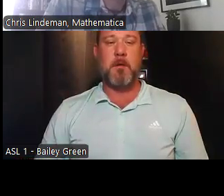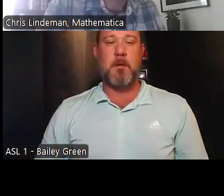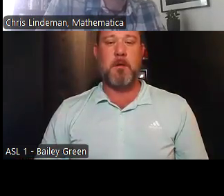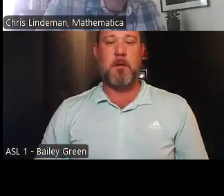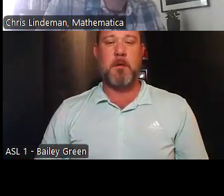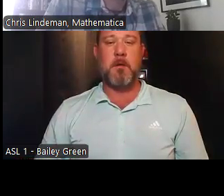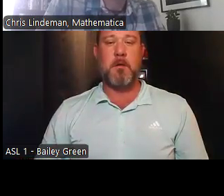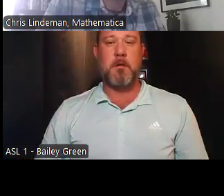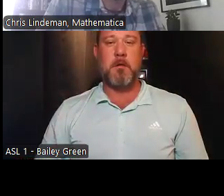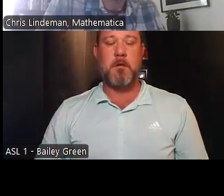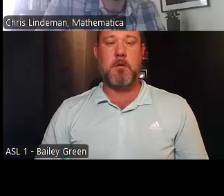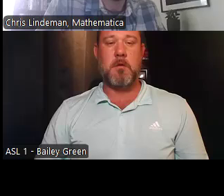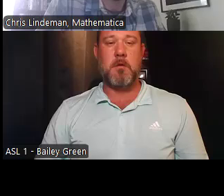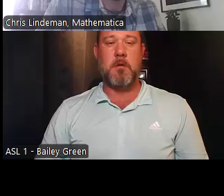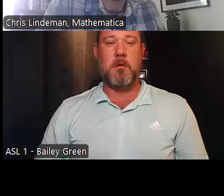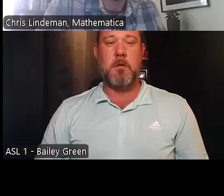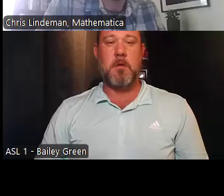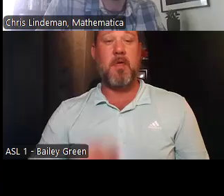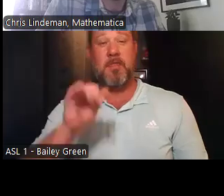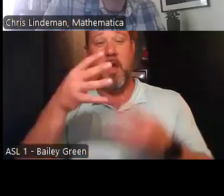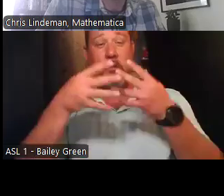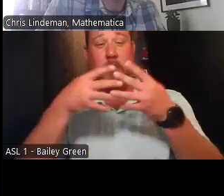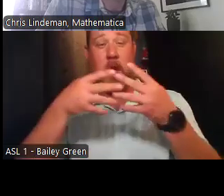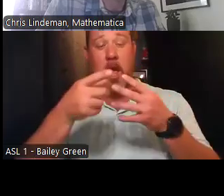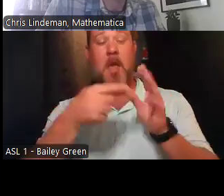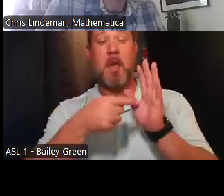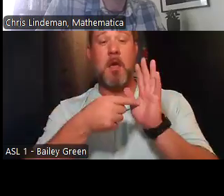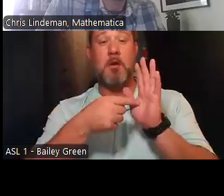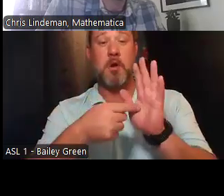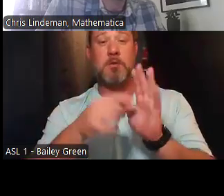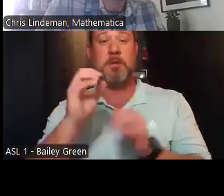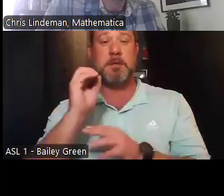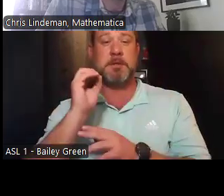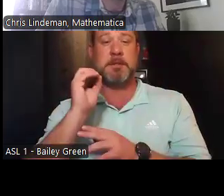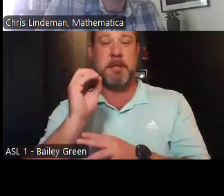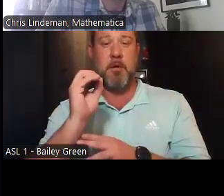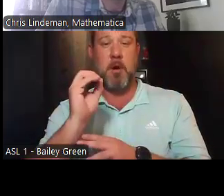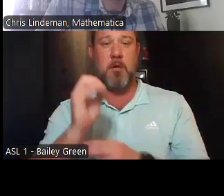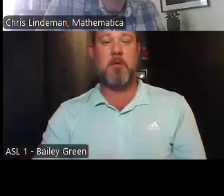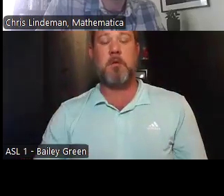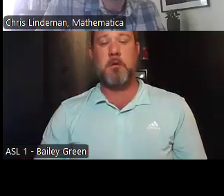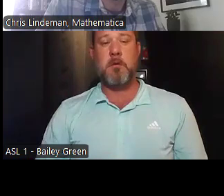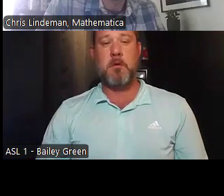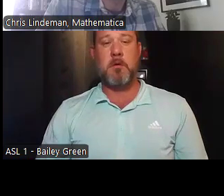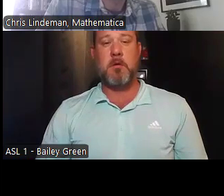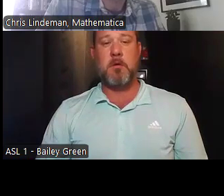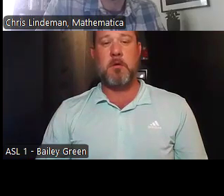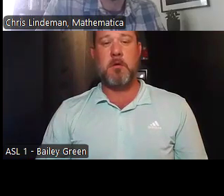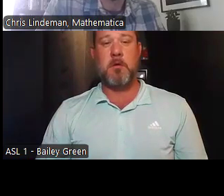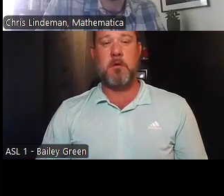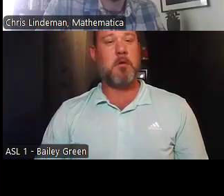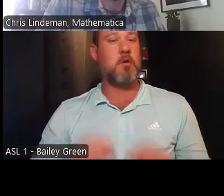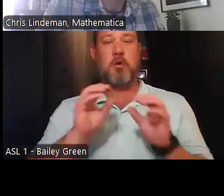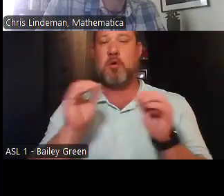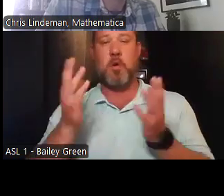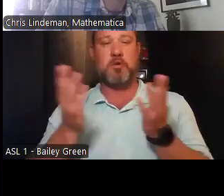And on this map, the gray shade of color indicates 0, as we can see on the legend here, or no